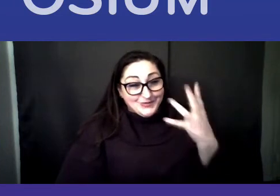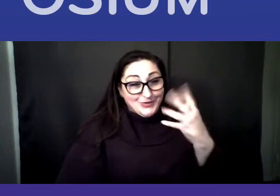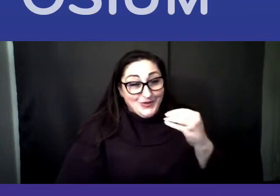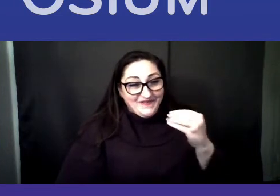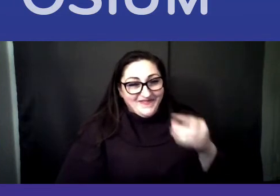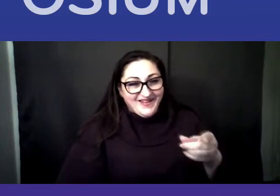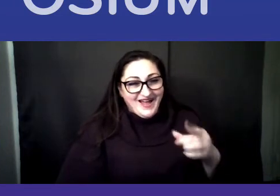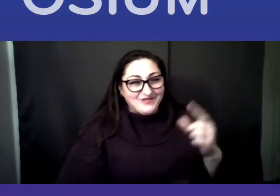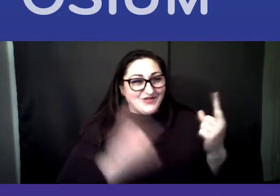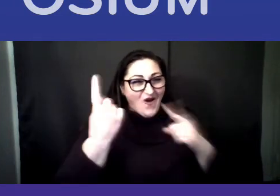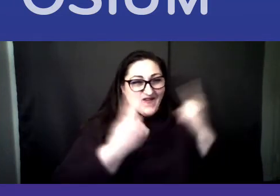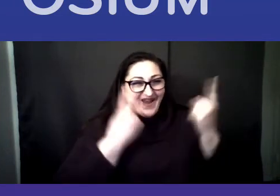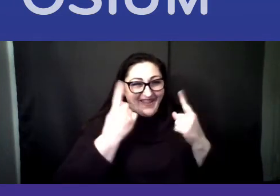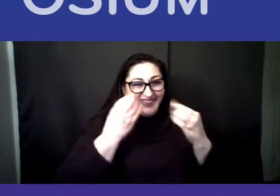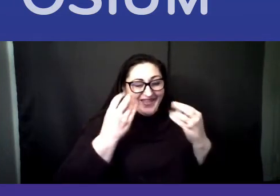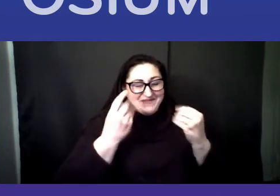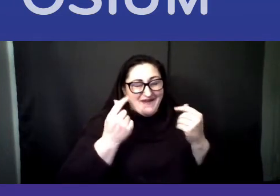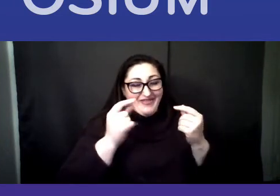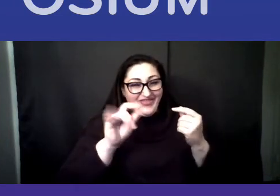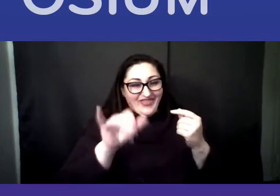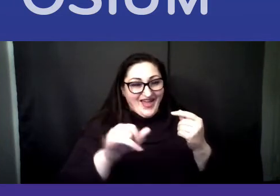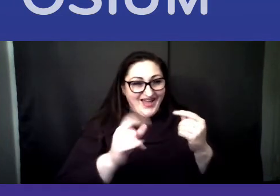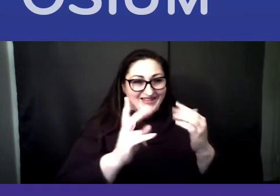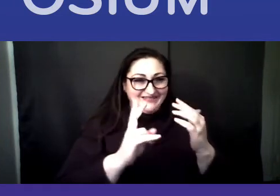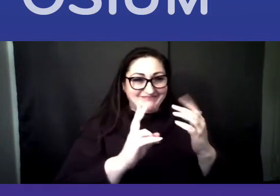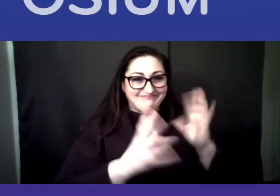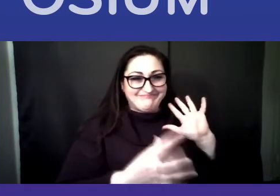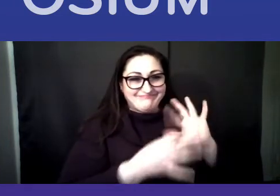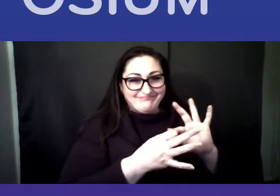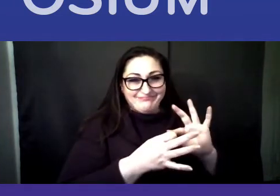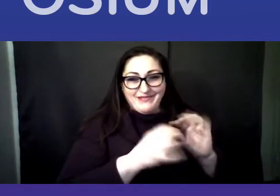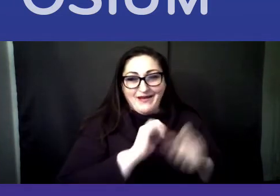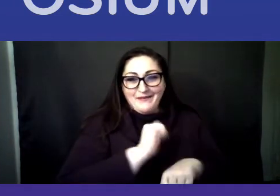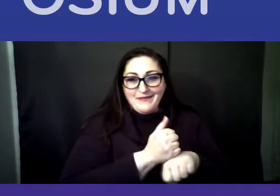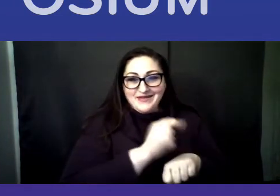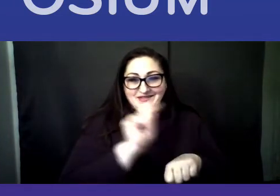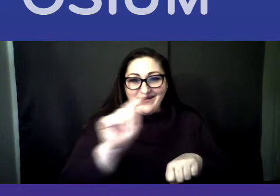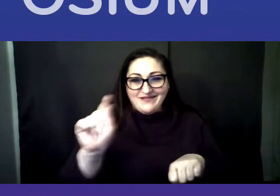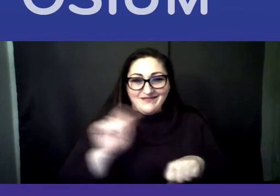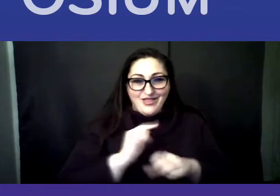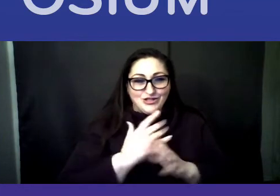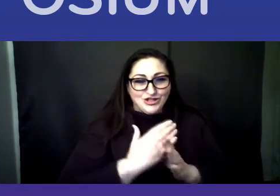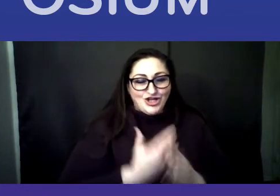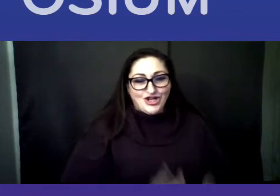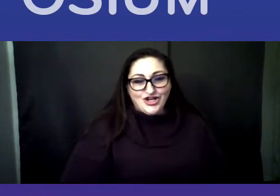about too, in some ways, based upon what others have shared and what you'd asked previously.